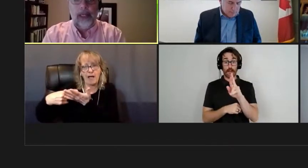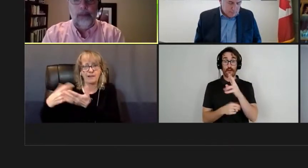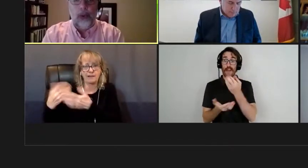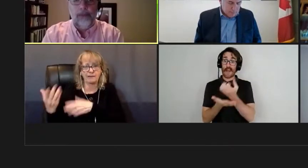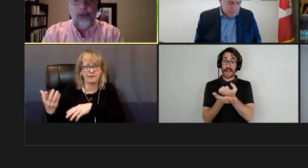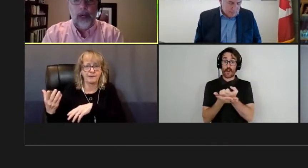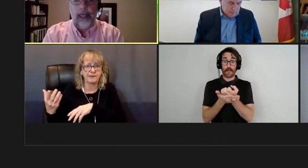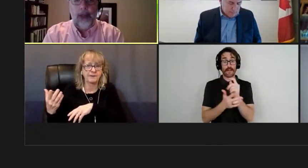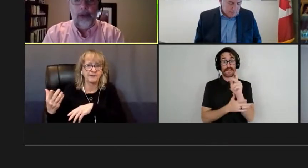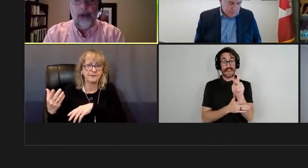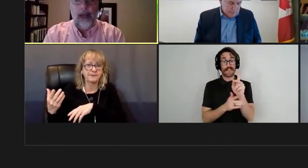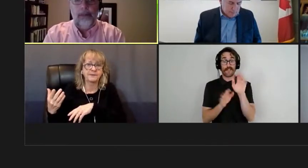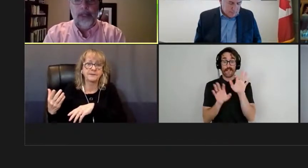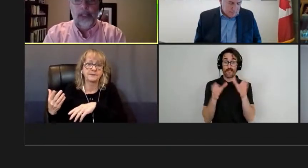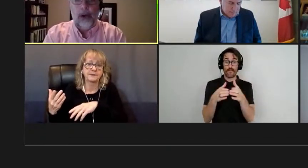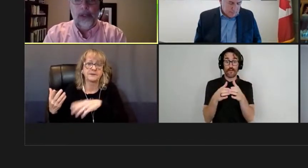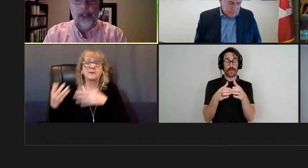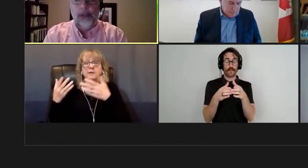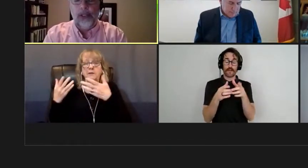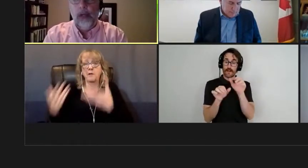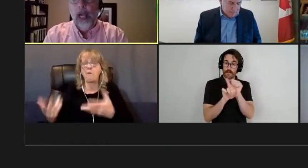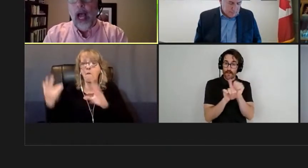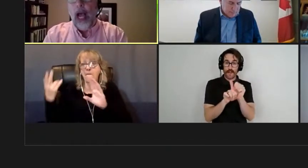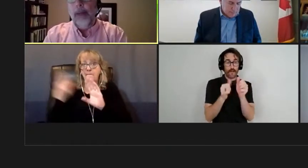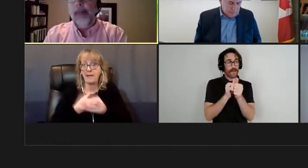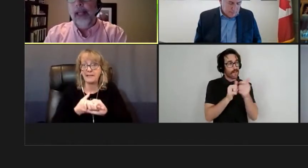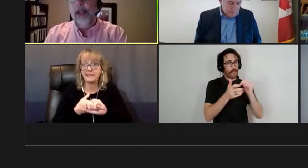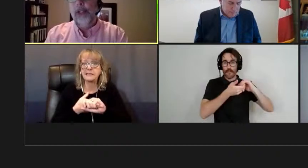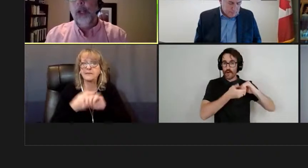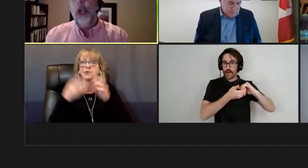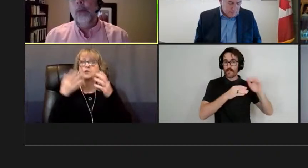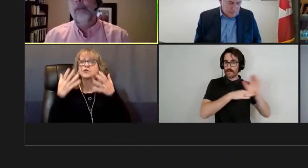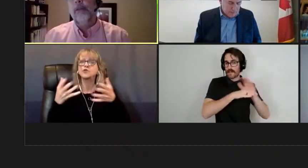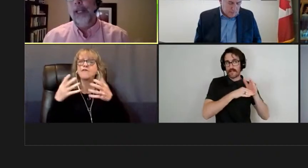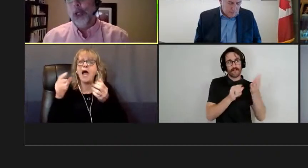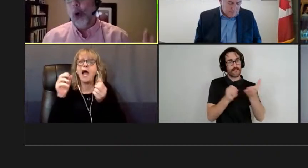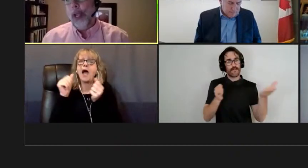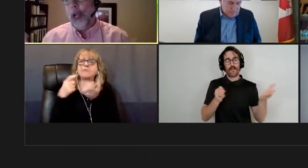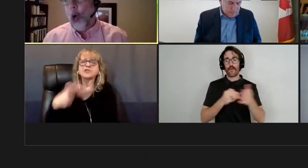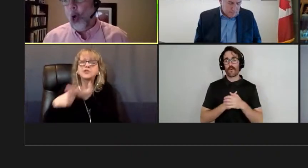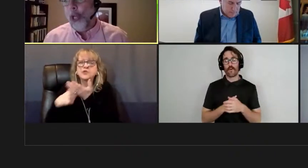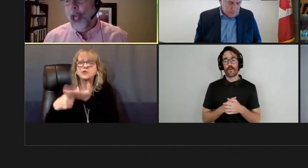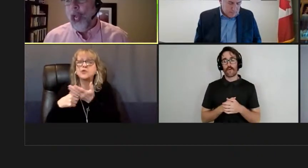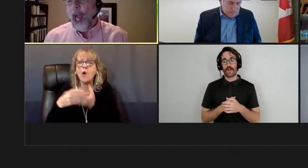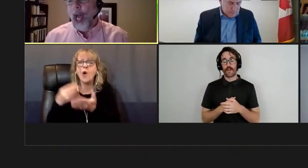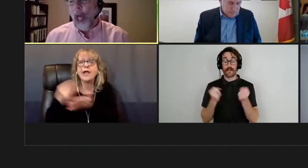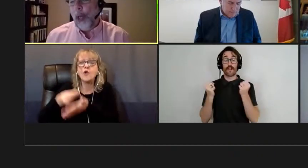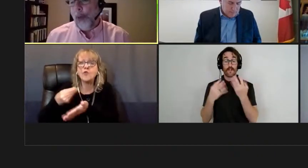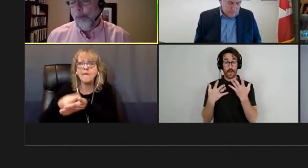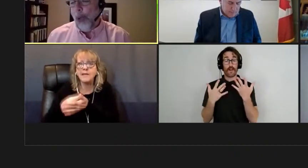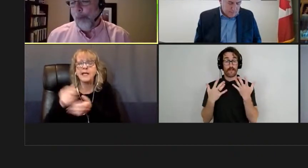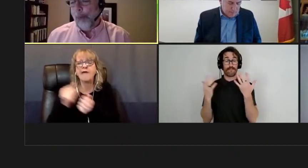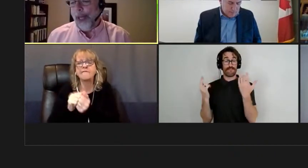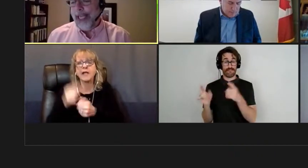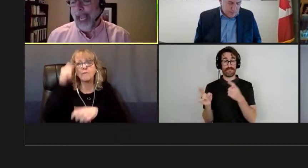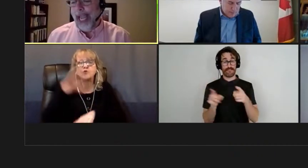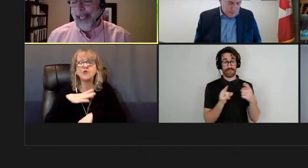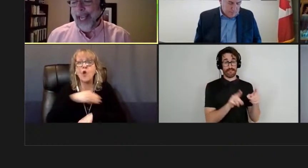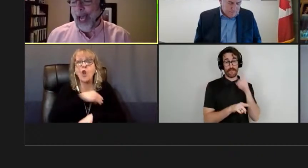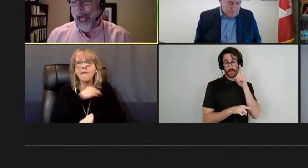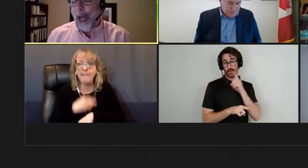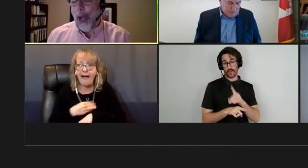regularly at the Board of Trade and other business partnerships. So, I mean, I think there's a number of things going on. But